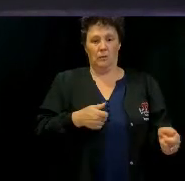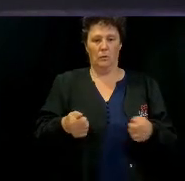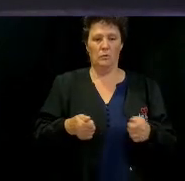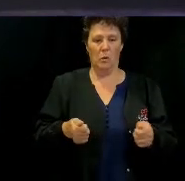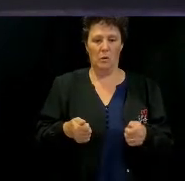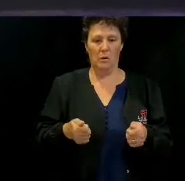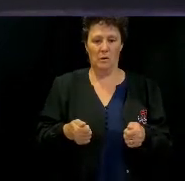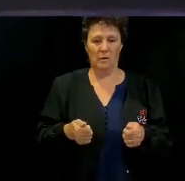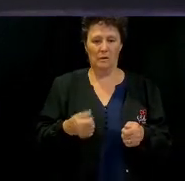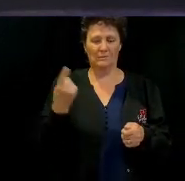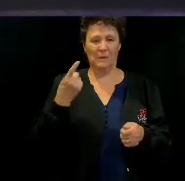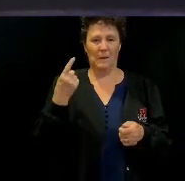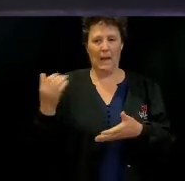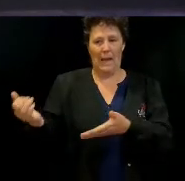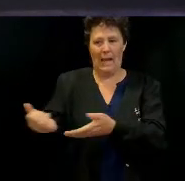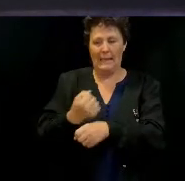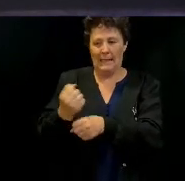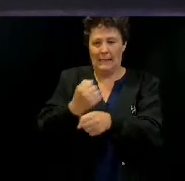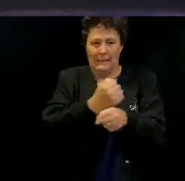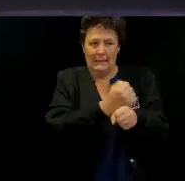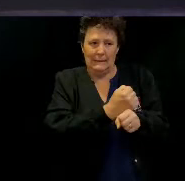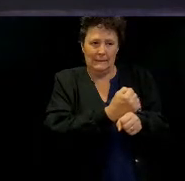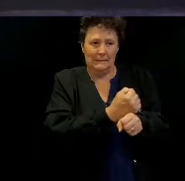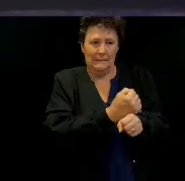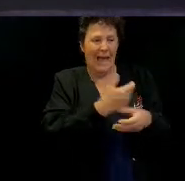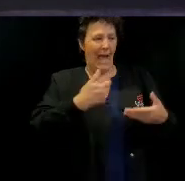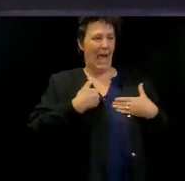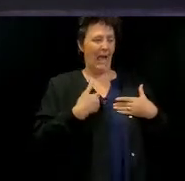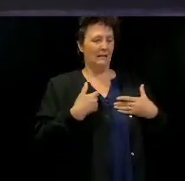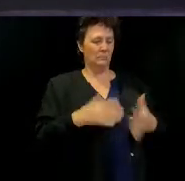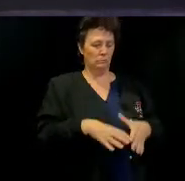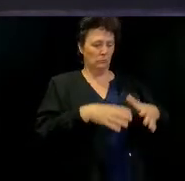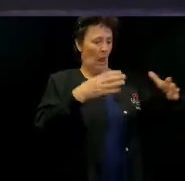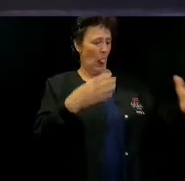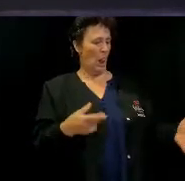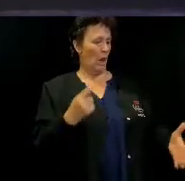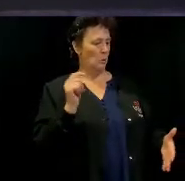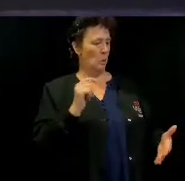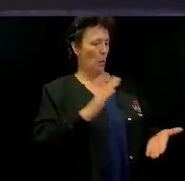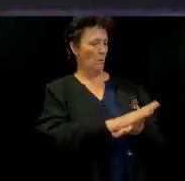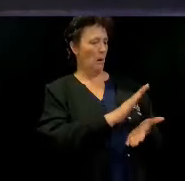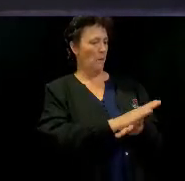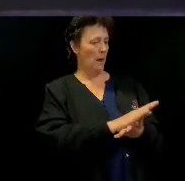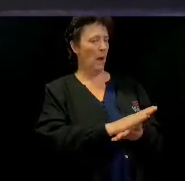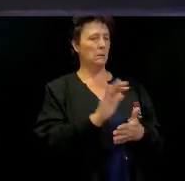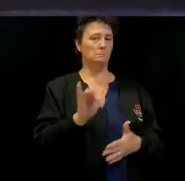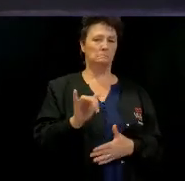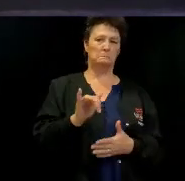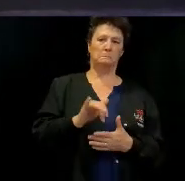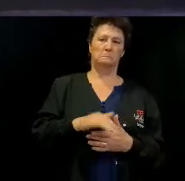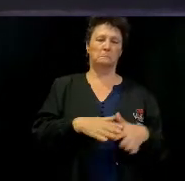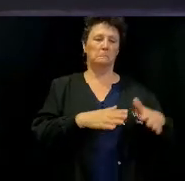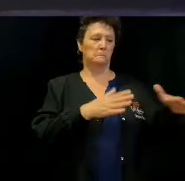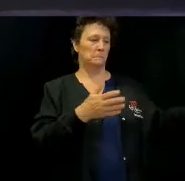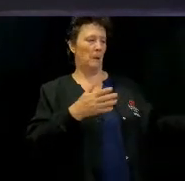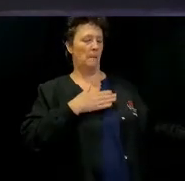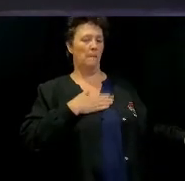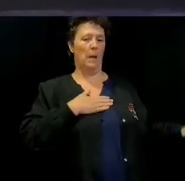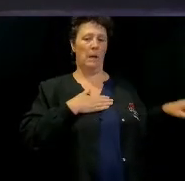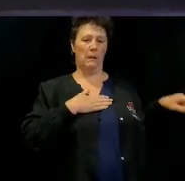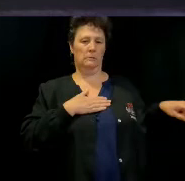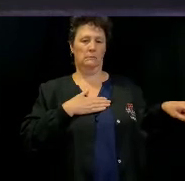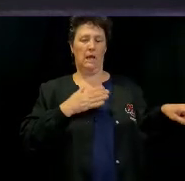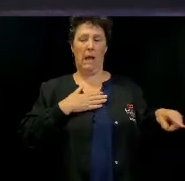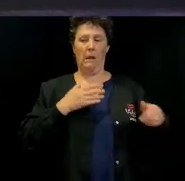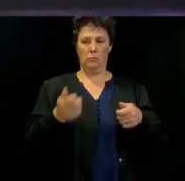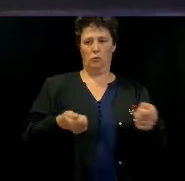It's something I could get my hands on. I could do something. There's a lot of things you can do, but it was what it was.